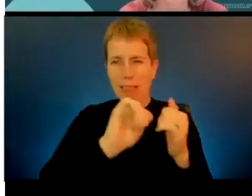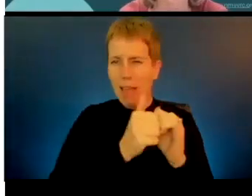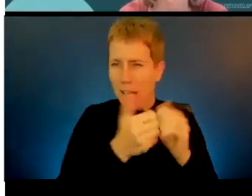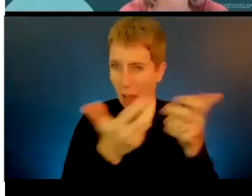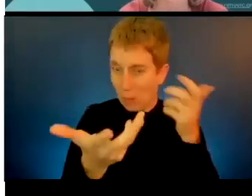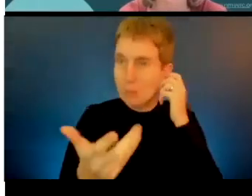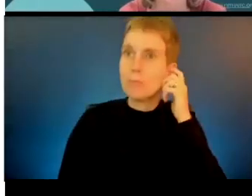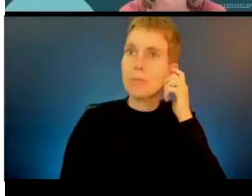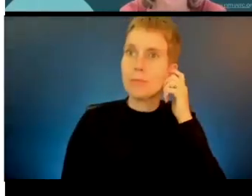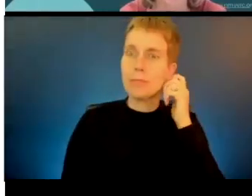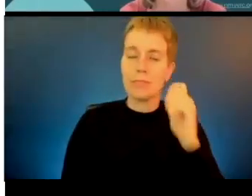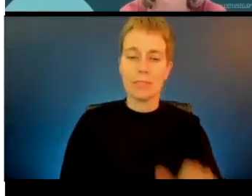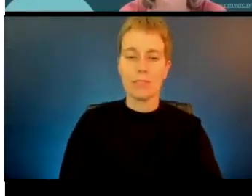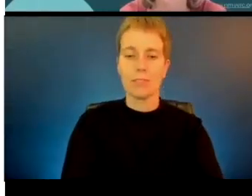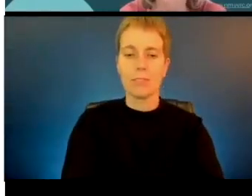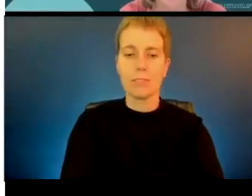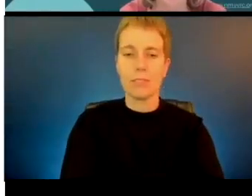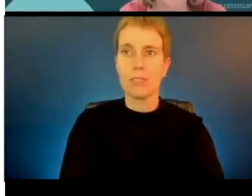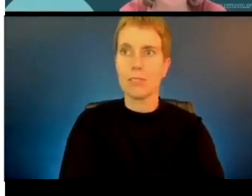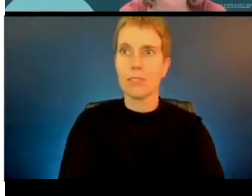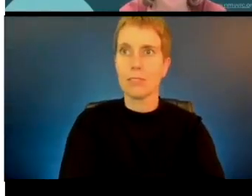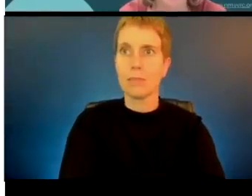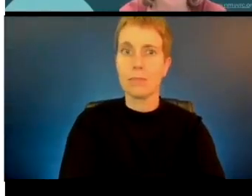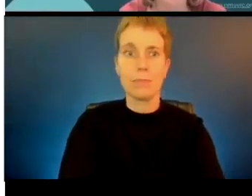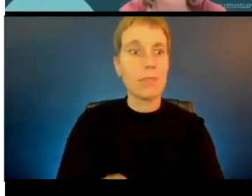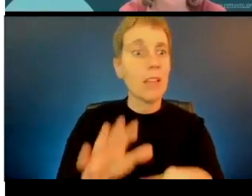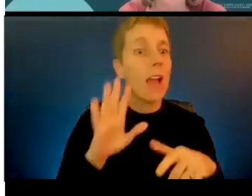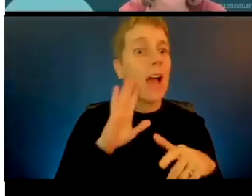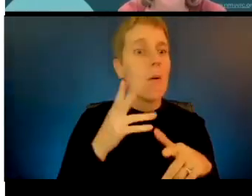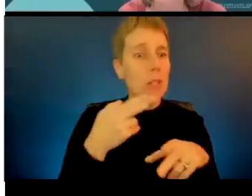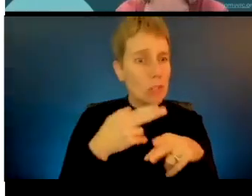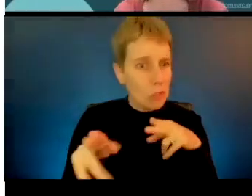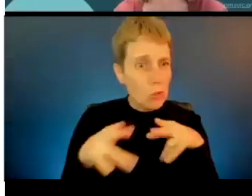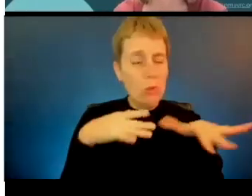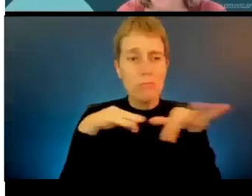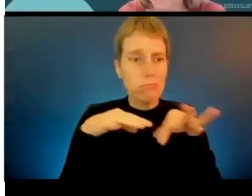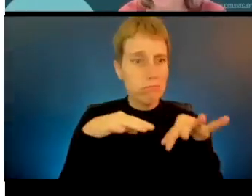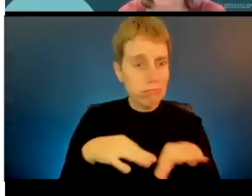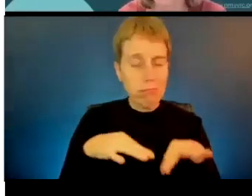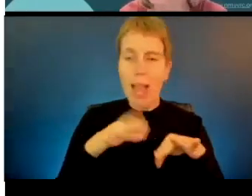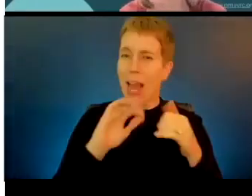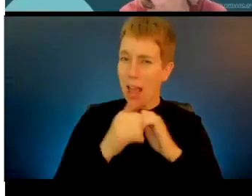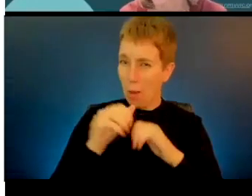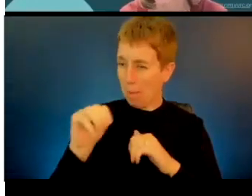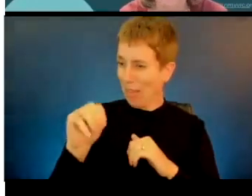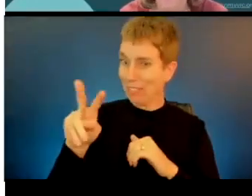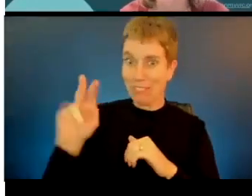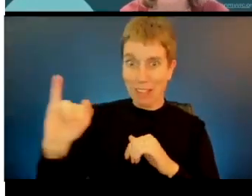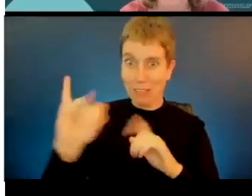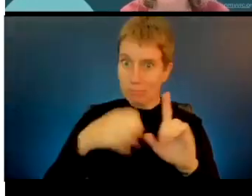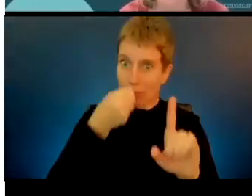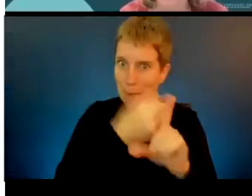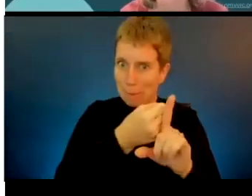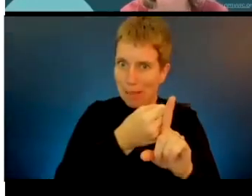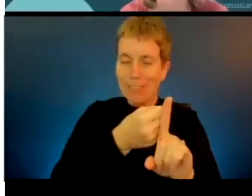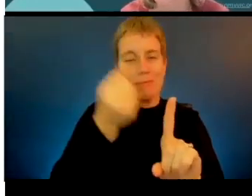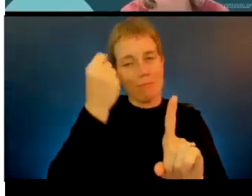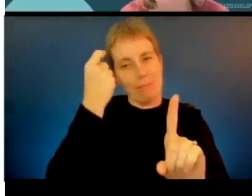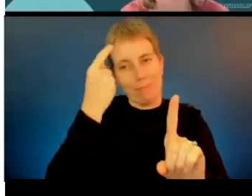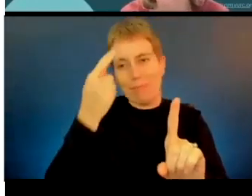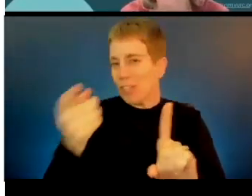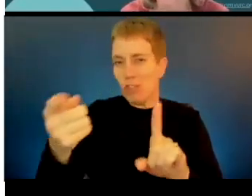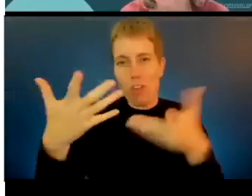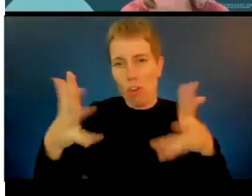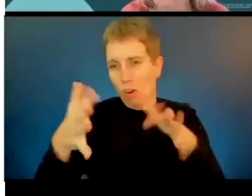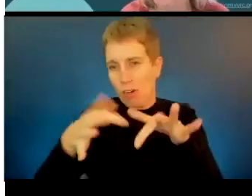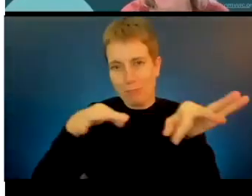in and talk a little bit about the impact of mass violence. And as already been mentioned, there is no one single way that an